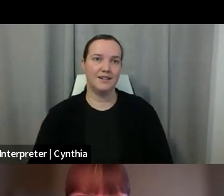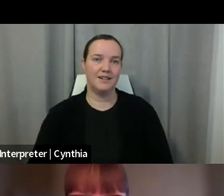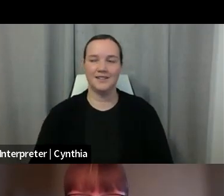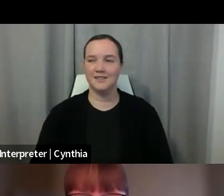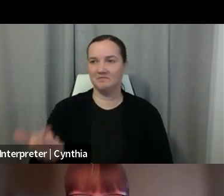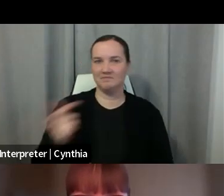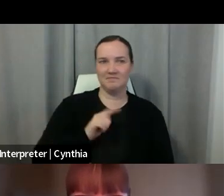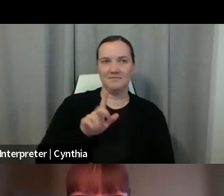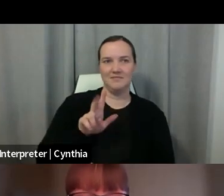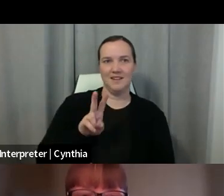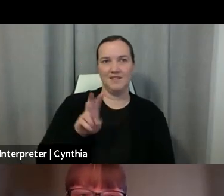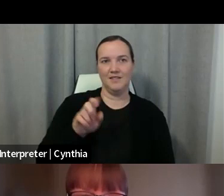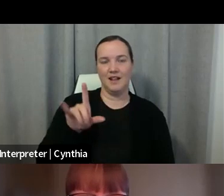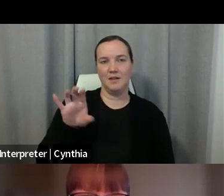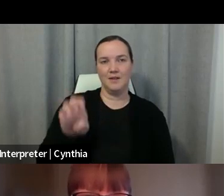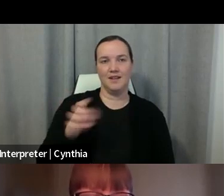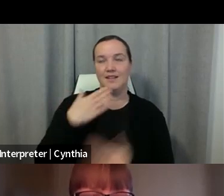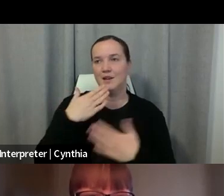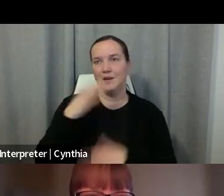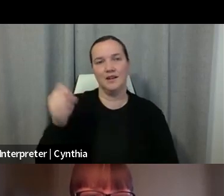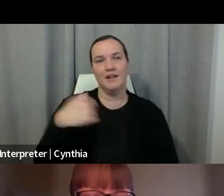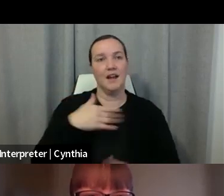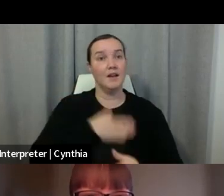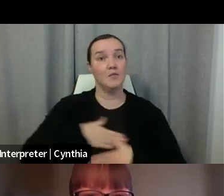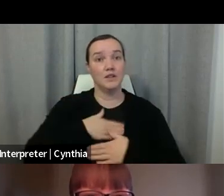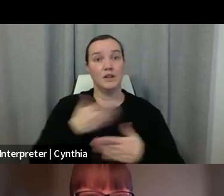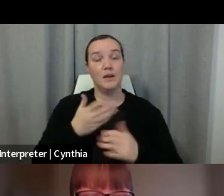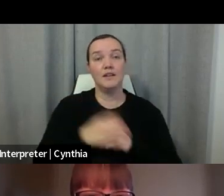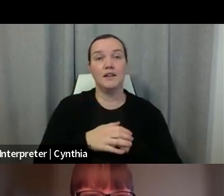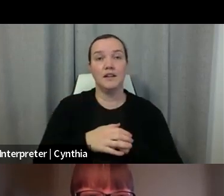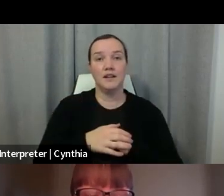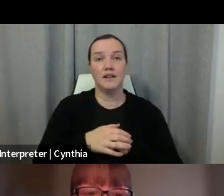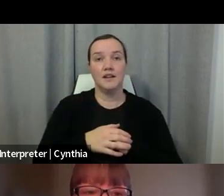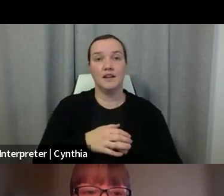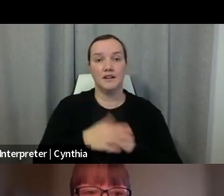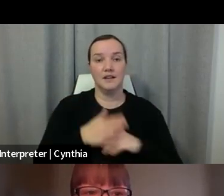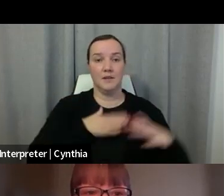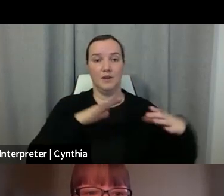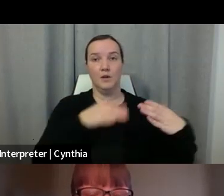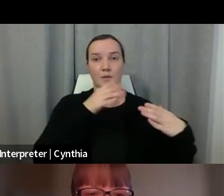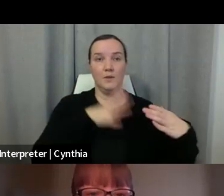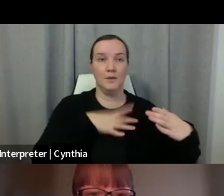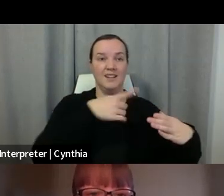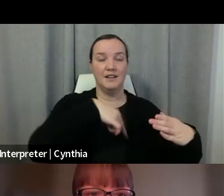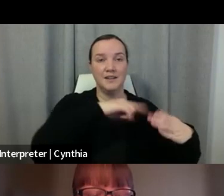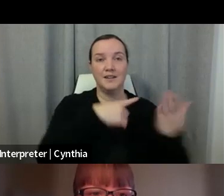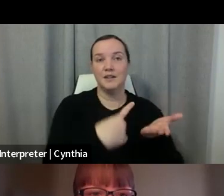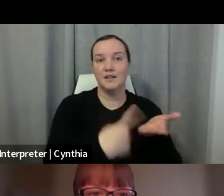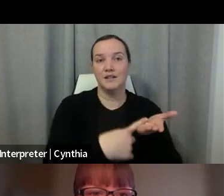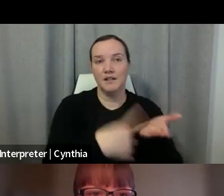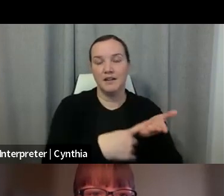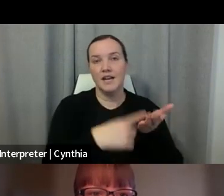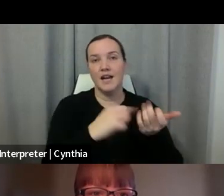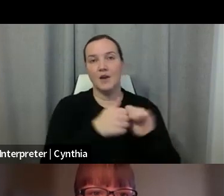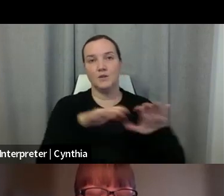Thank you. Yes, I appreciated from the women talking about being able to